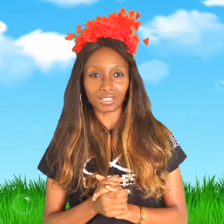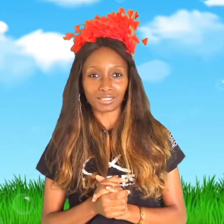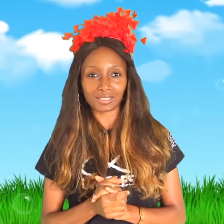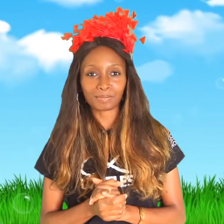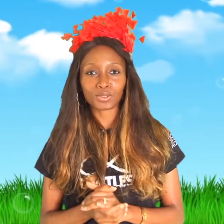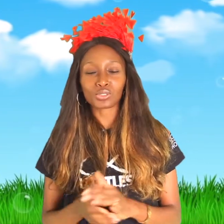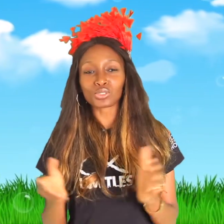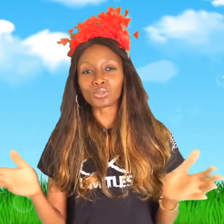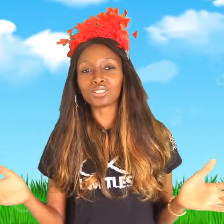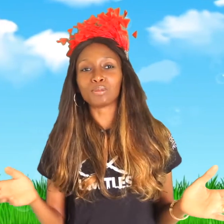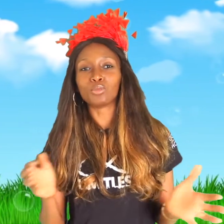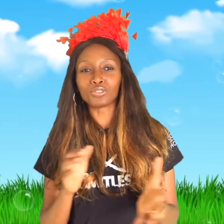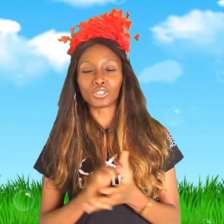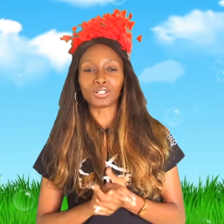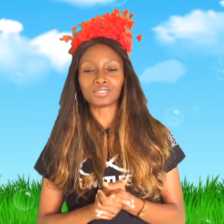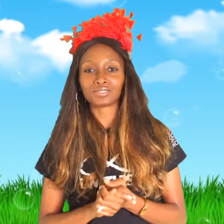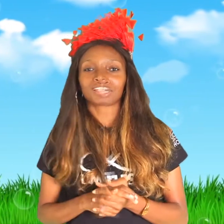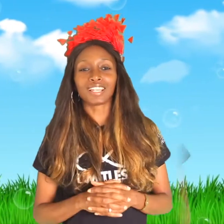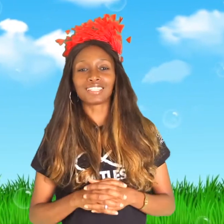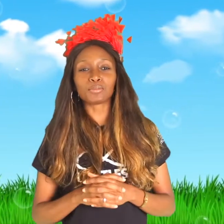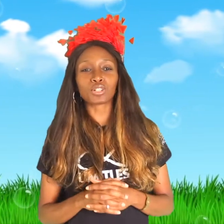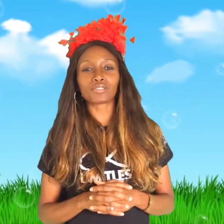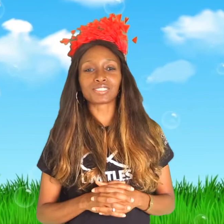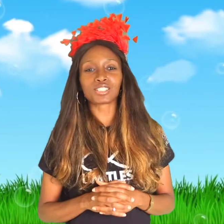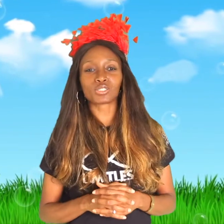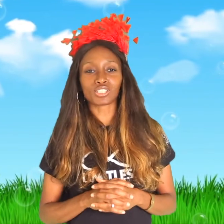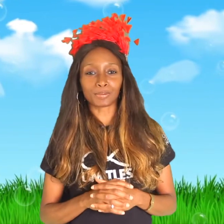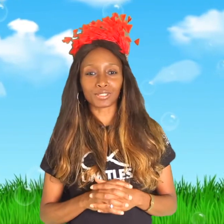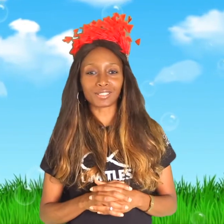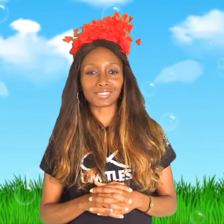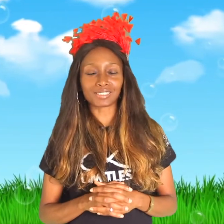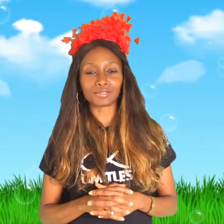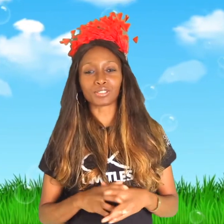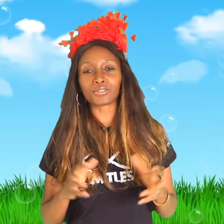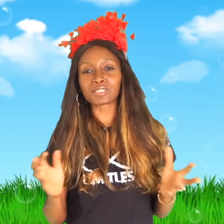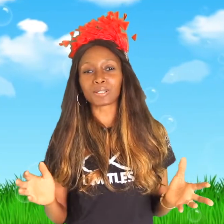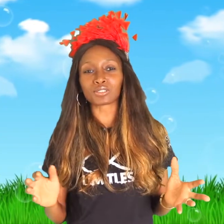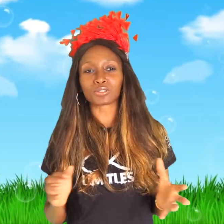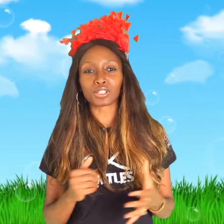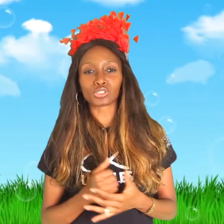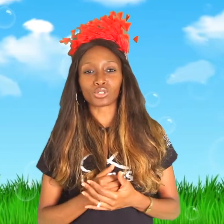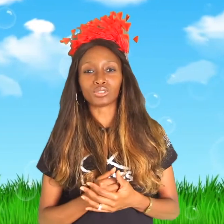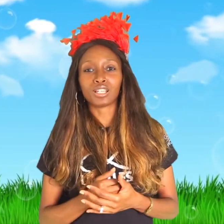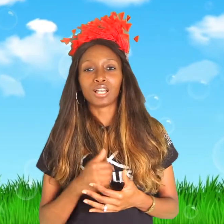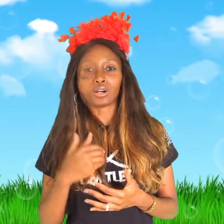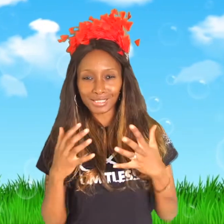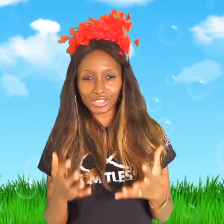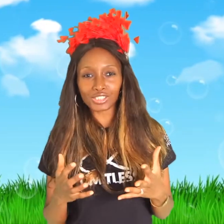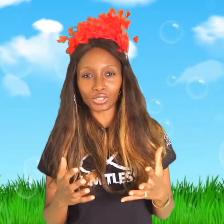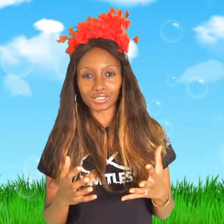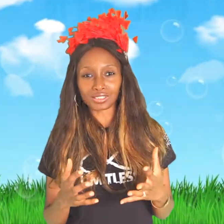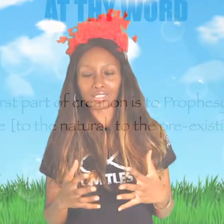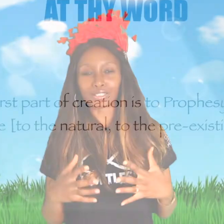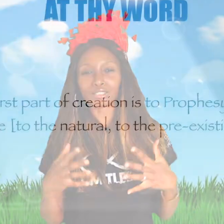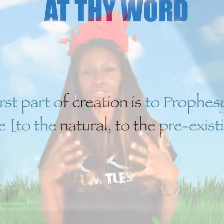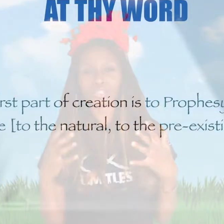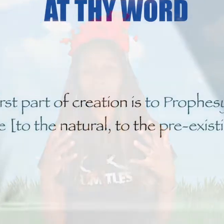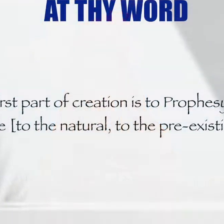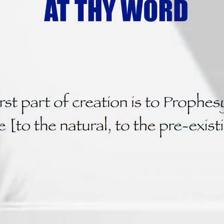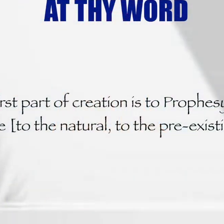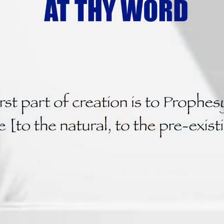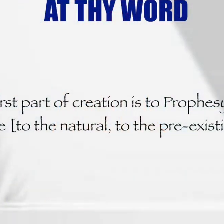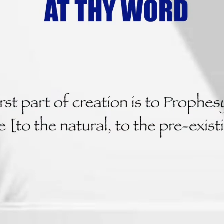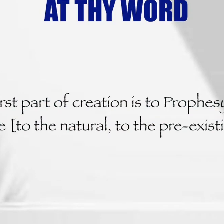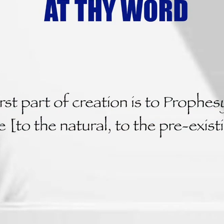like you mean it. So, moving on. In the book of Ezekiel chapter 37, the first part of creation teaches us that you